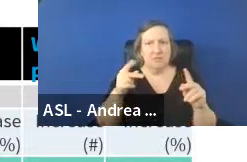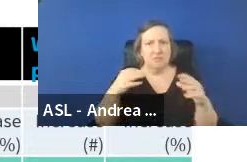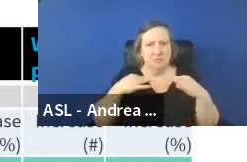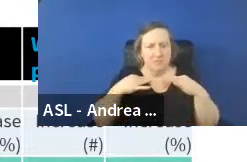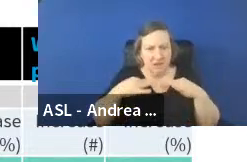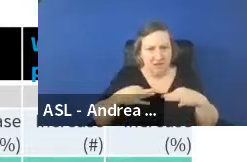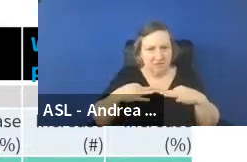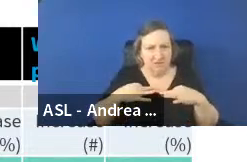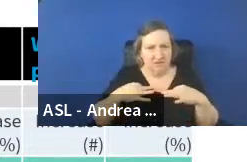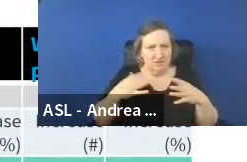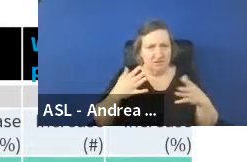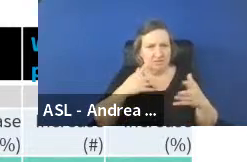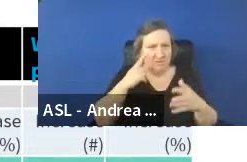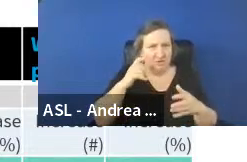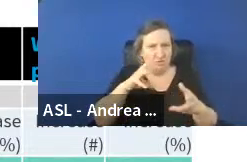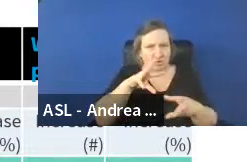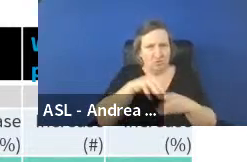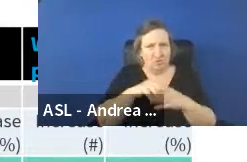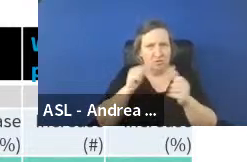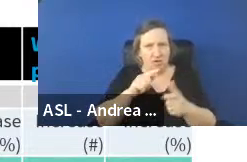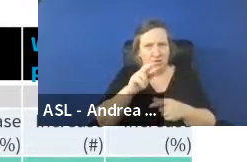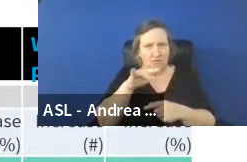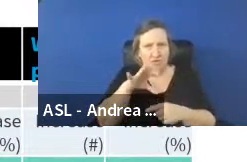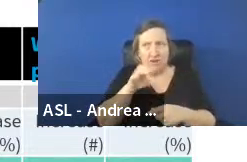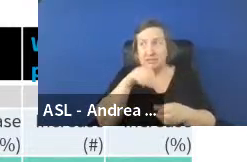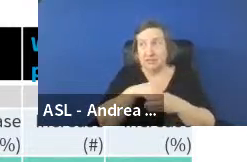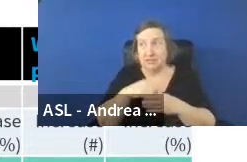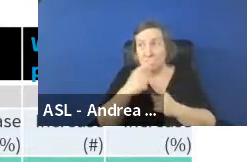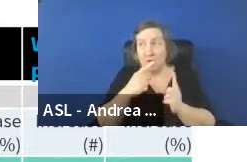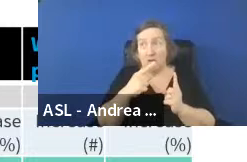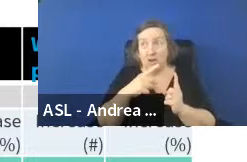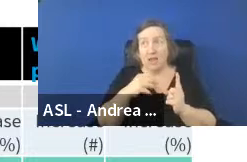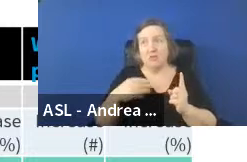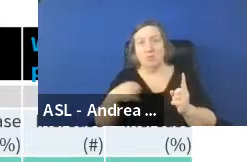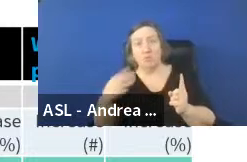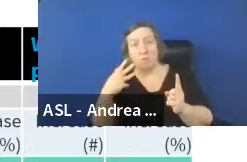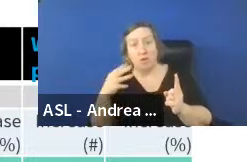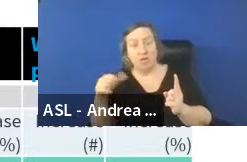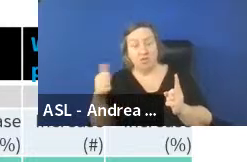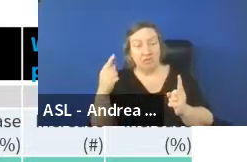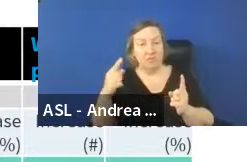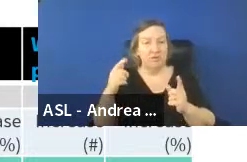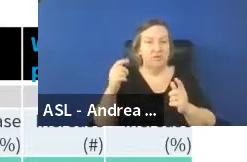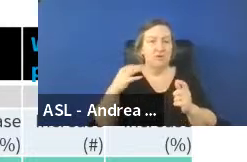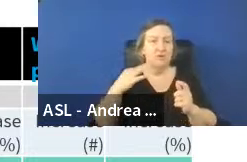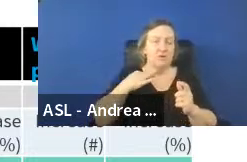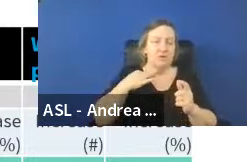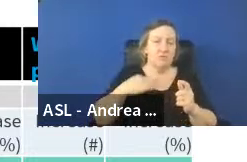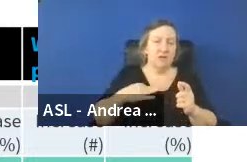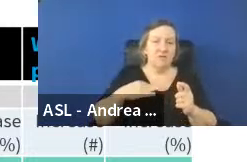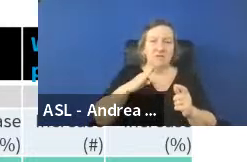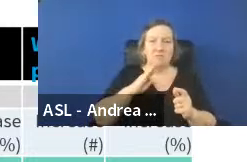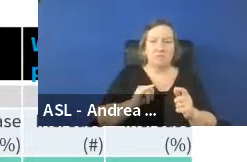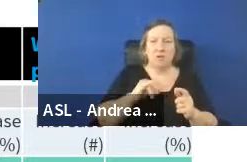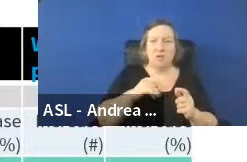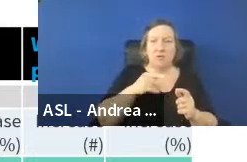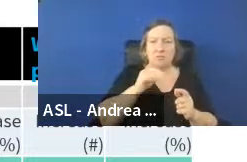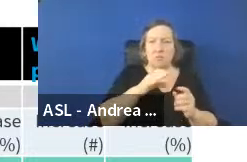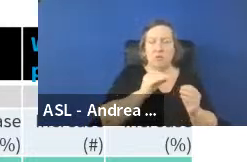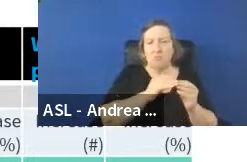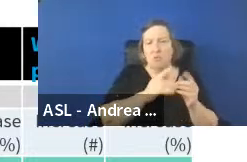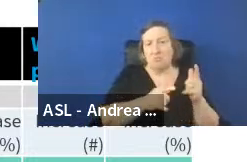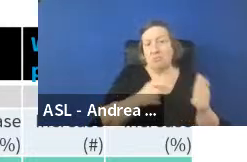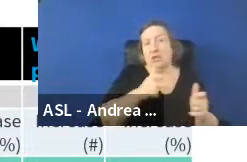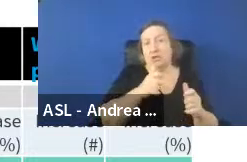benefiting, because you're combining all races in one and white on the other, the benefits to the BIPOC population is much greater